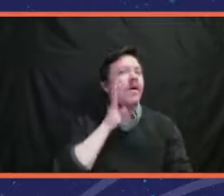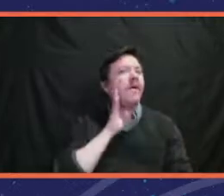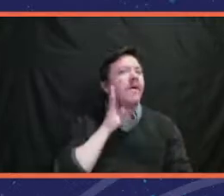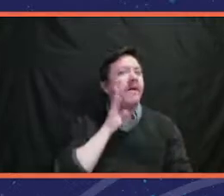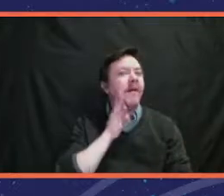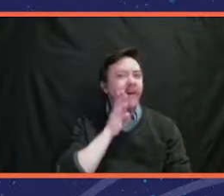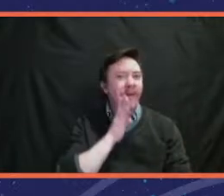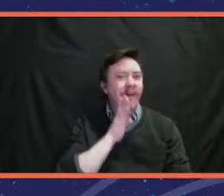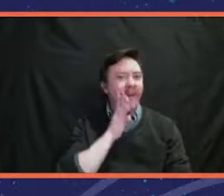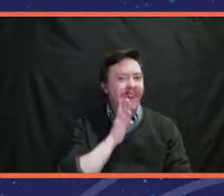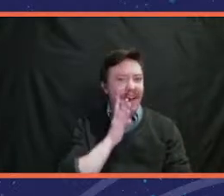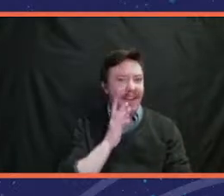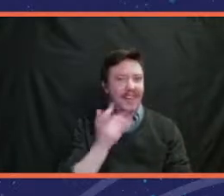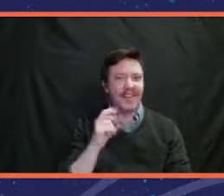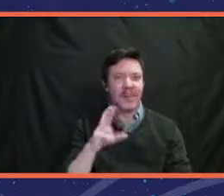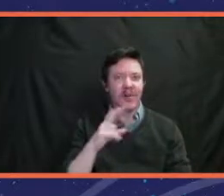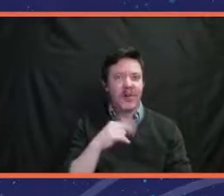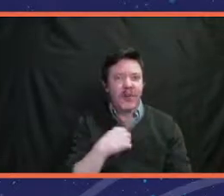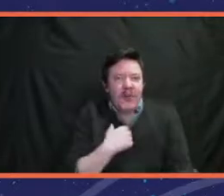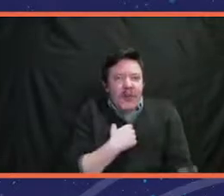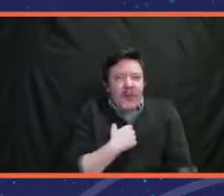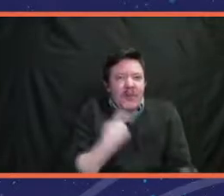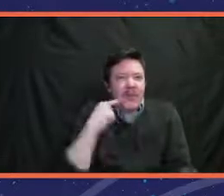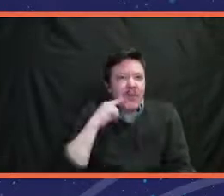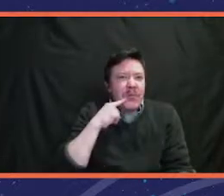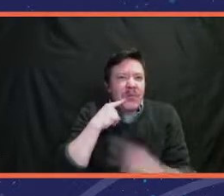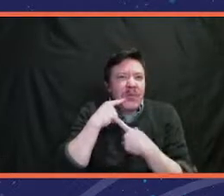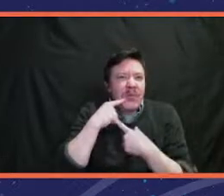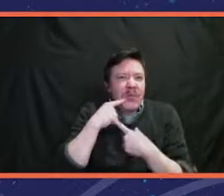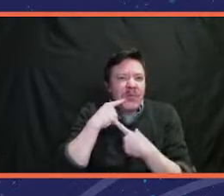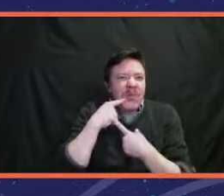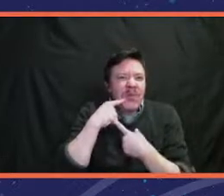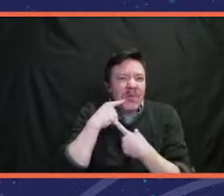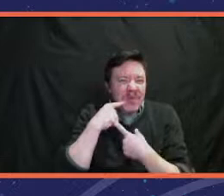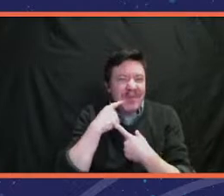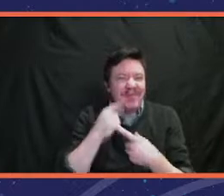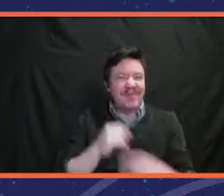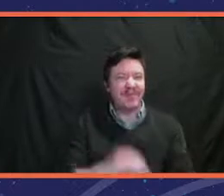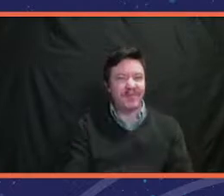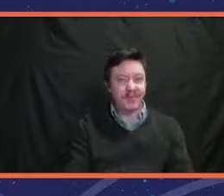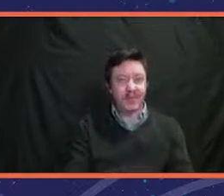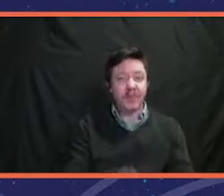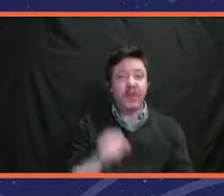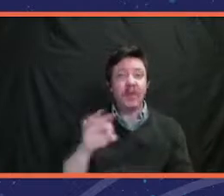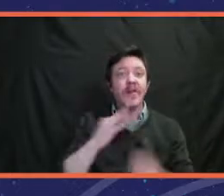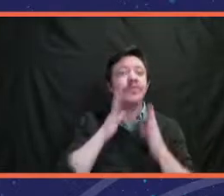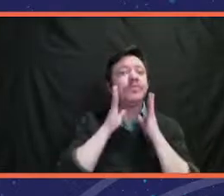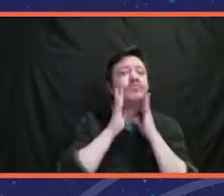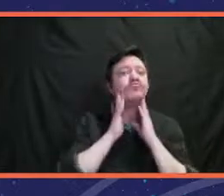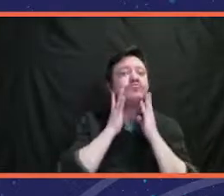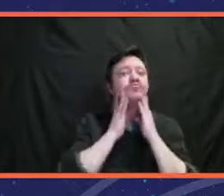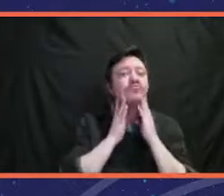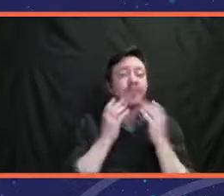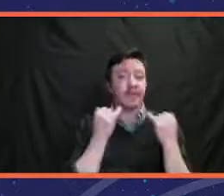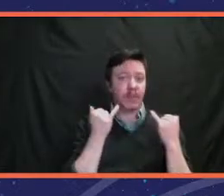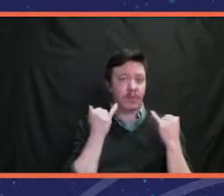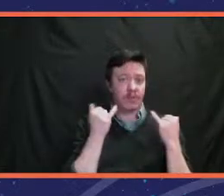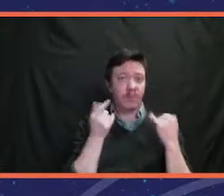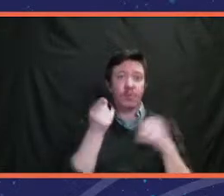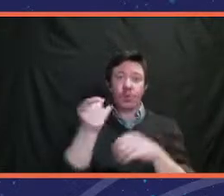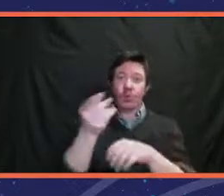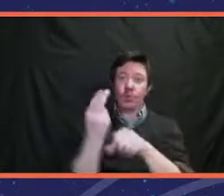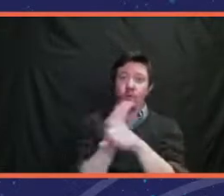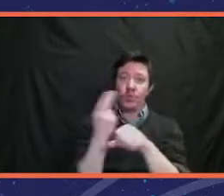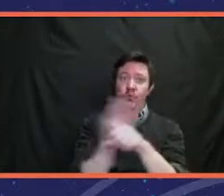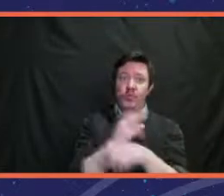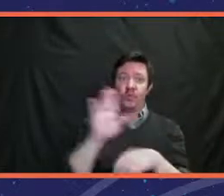like a Sour Patch Kid face or something. But if you're salivating right now, you, using your imagination,